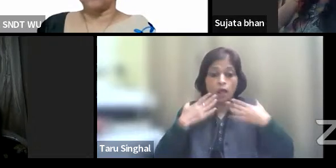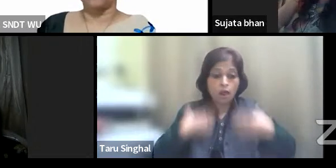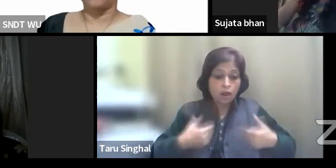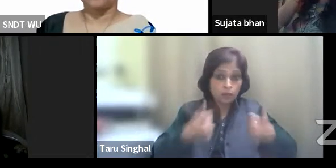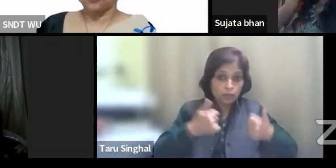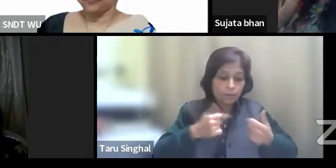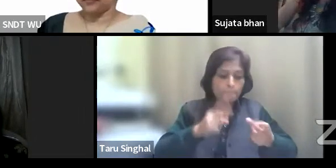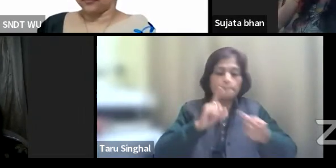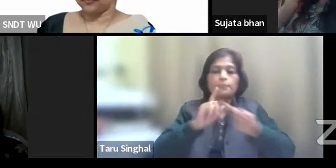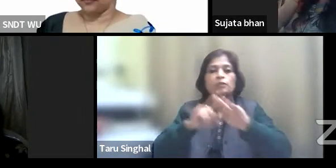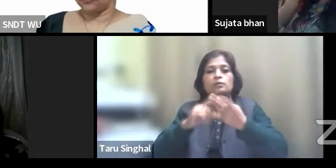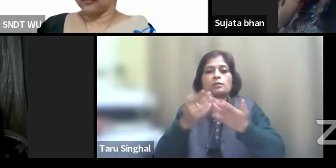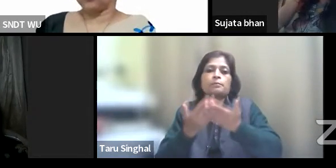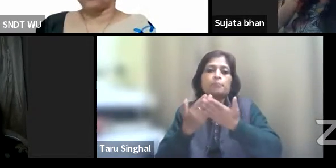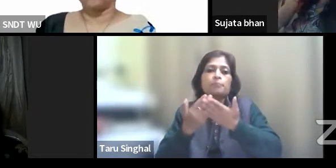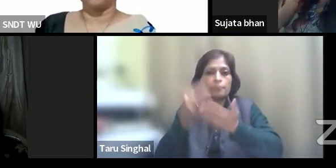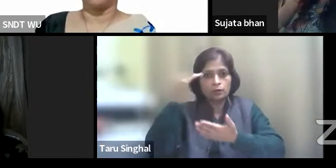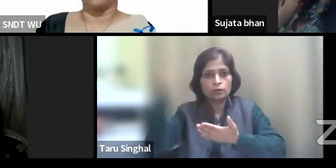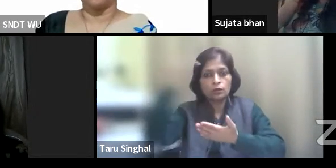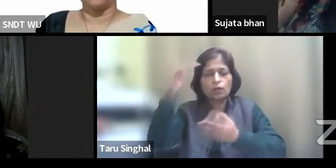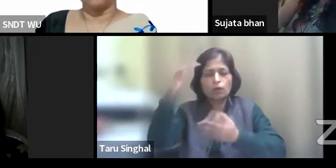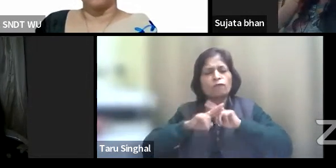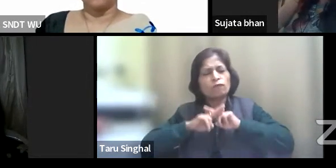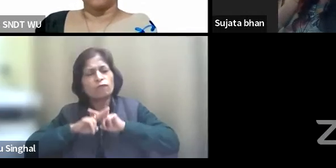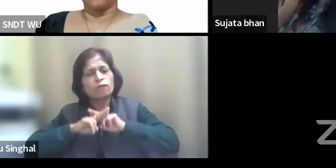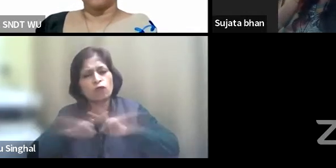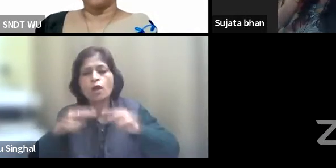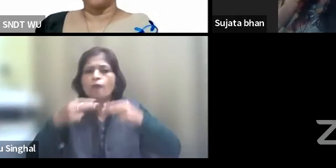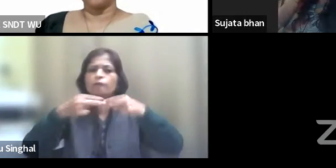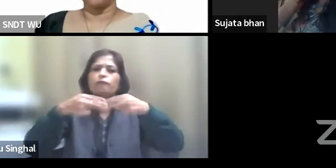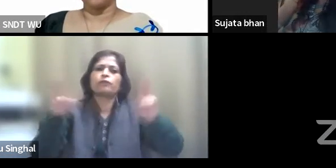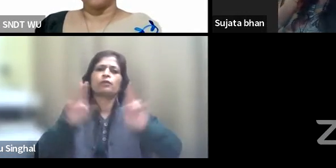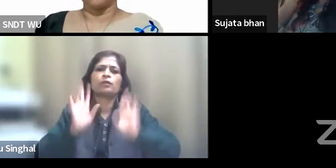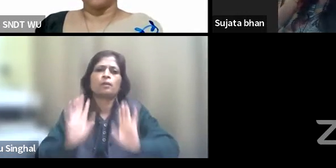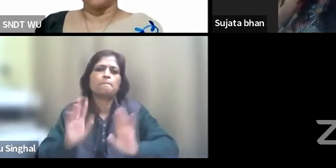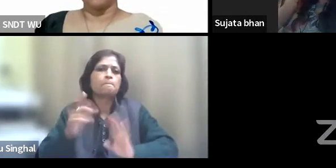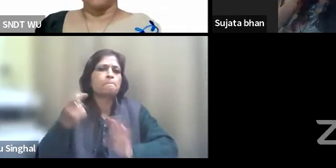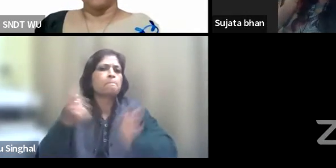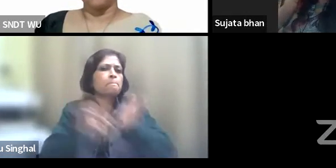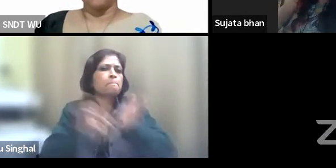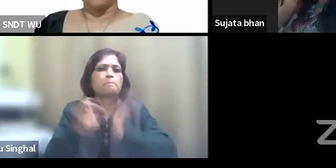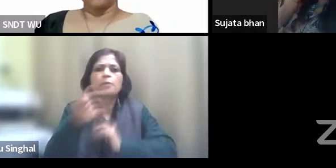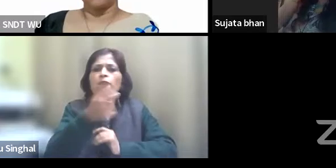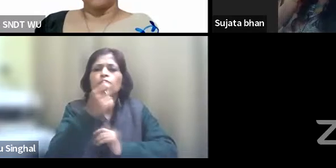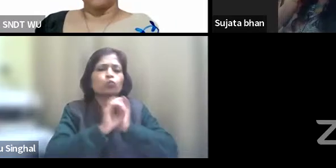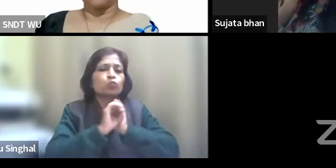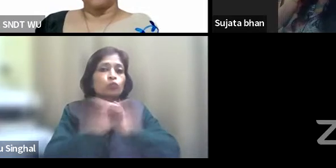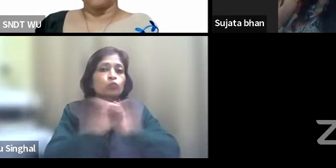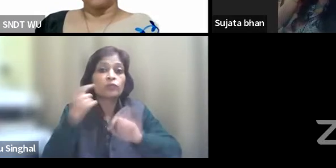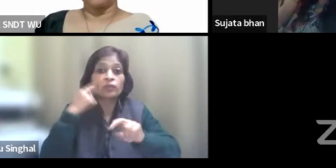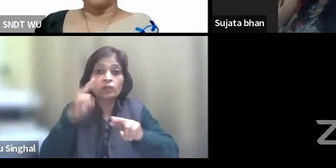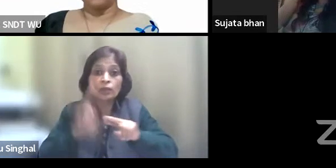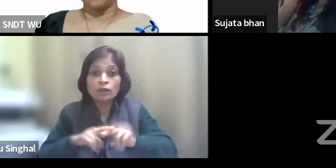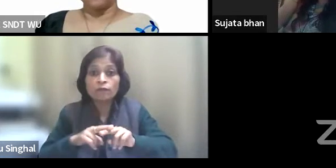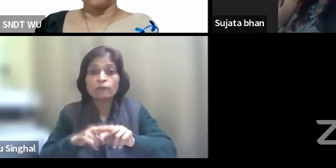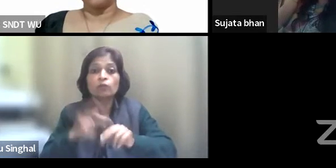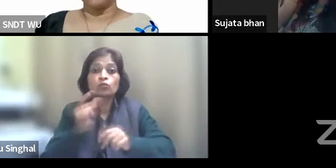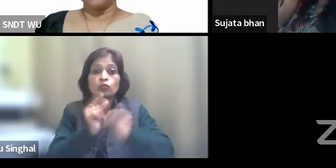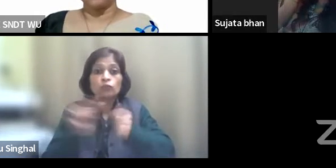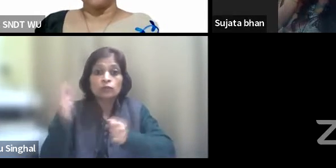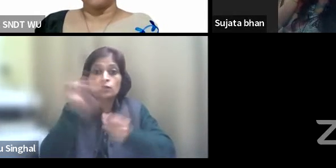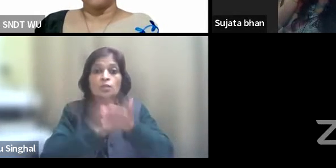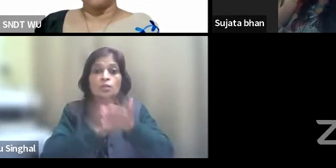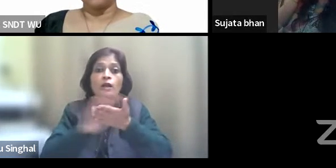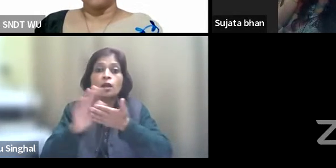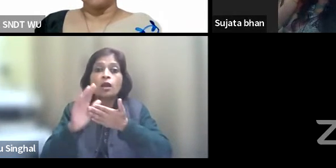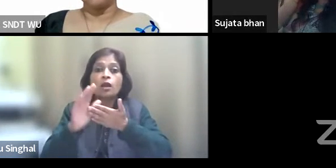which is completely free in Bhutan, and which even if someone wants to go to Harvard and has managed to get admission